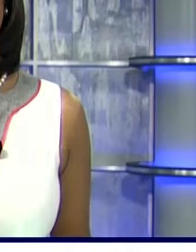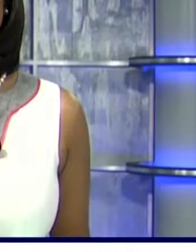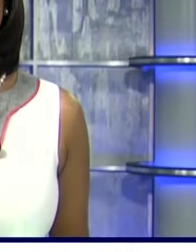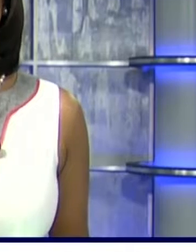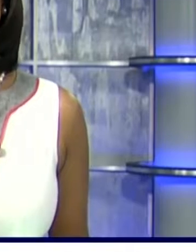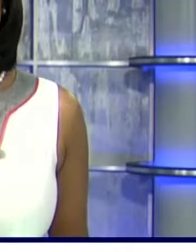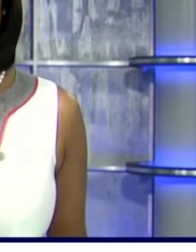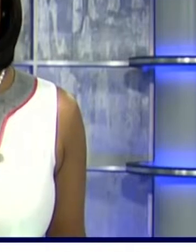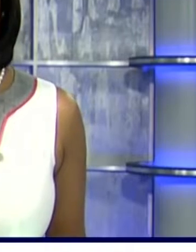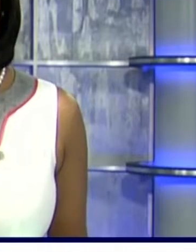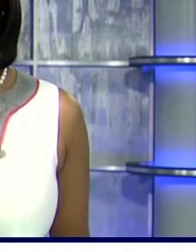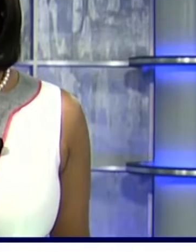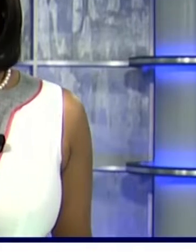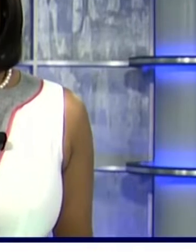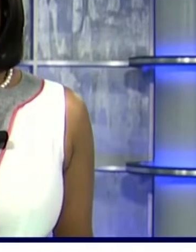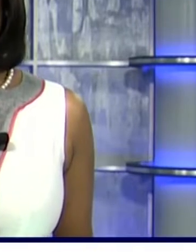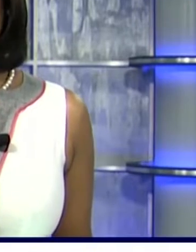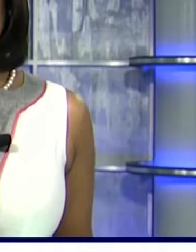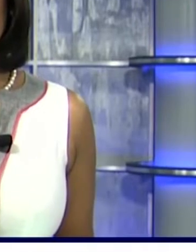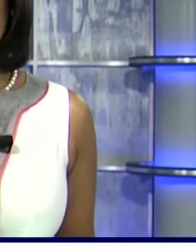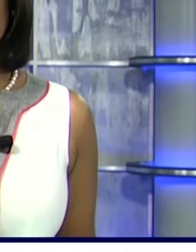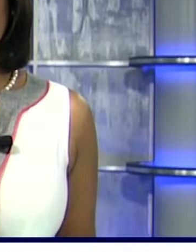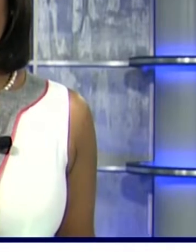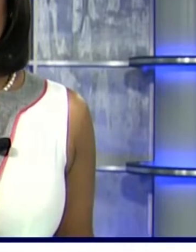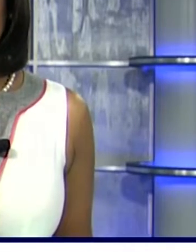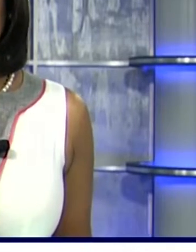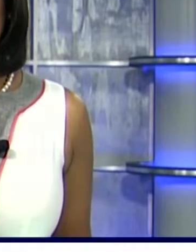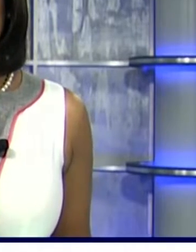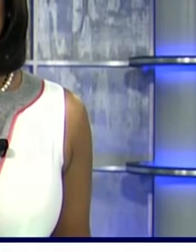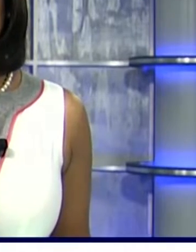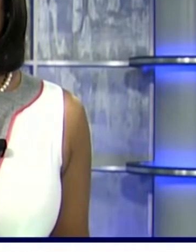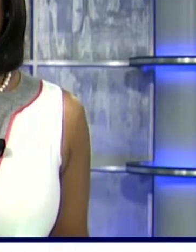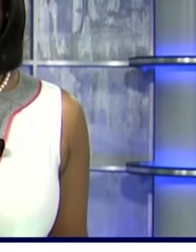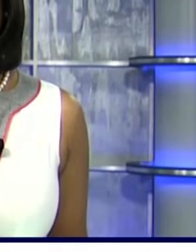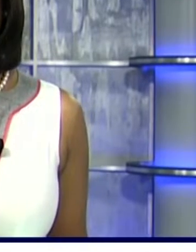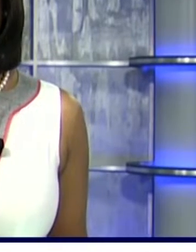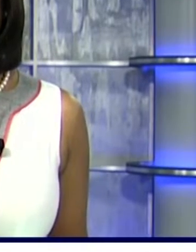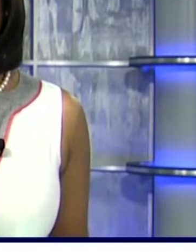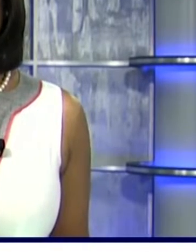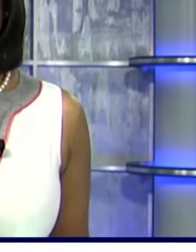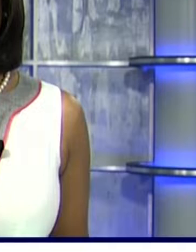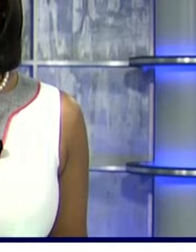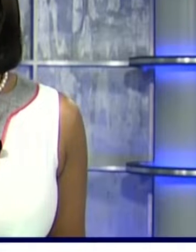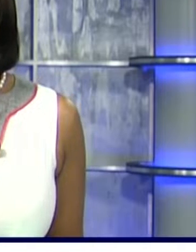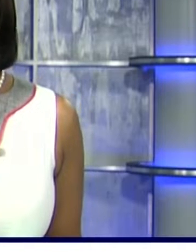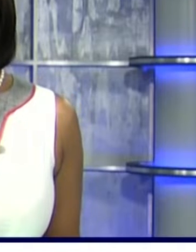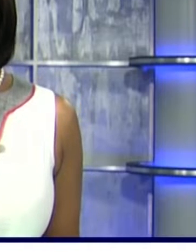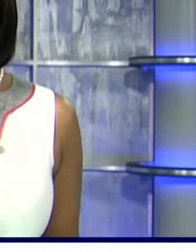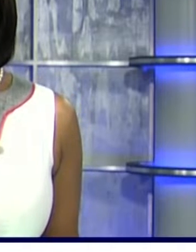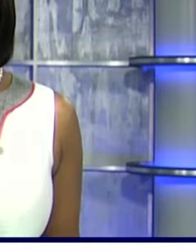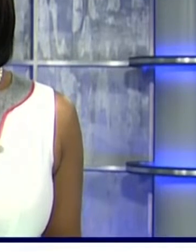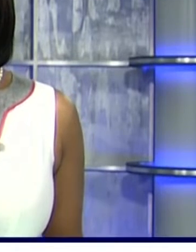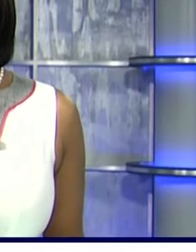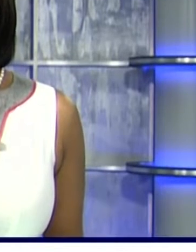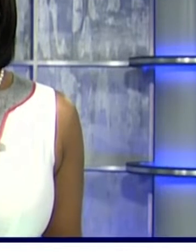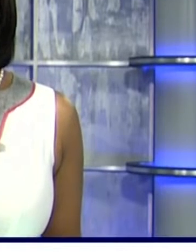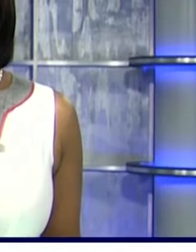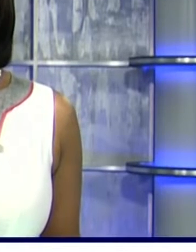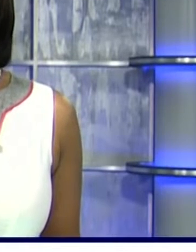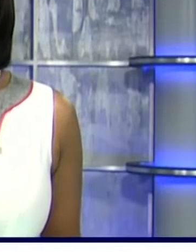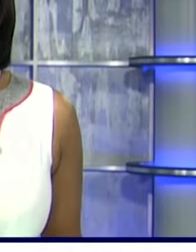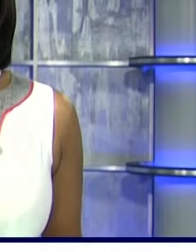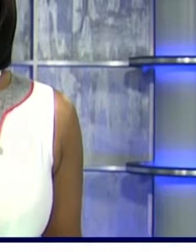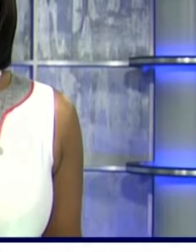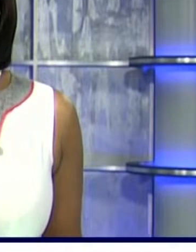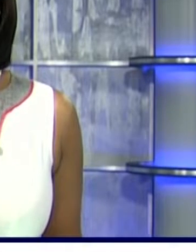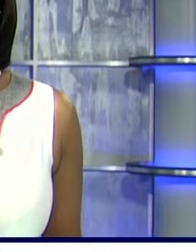service and facilities. Police seize marijuana and cocaine in their latest drugs bust. The Fair